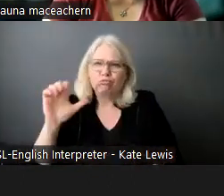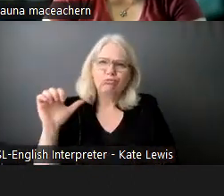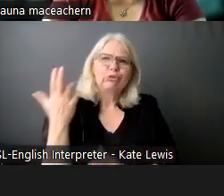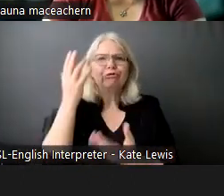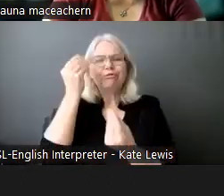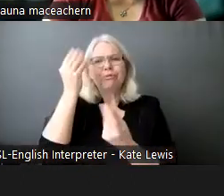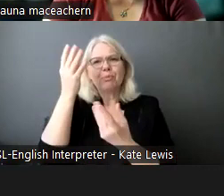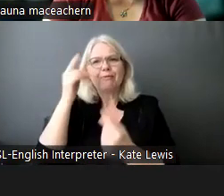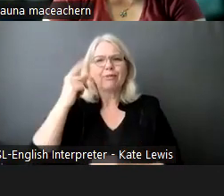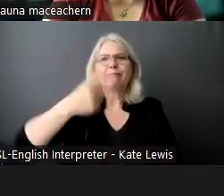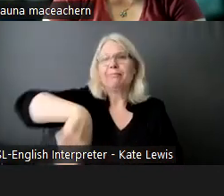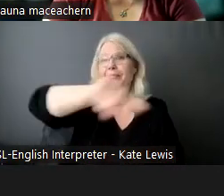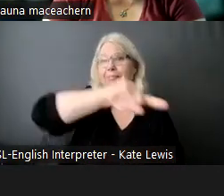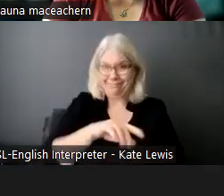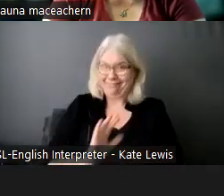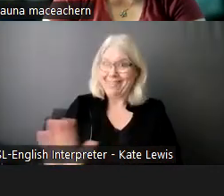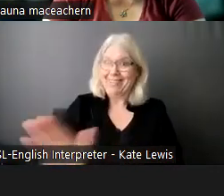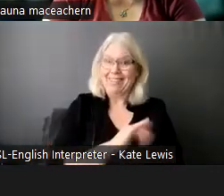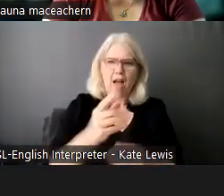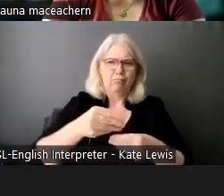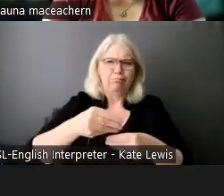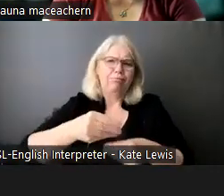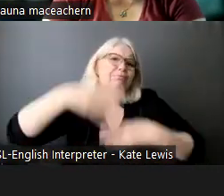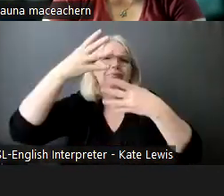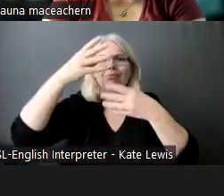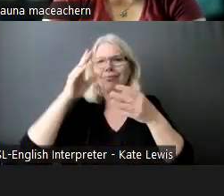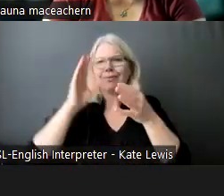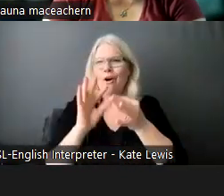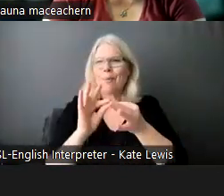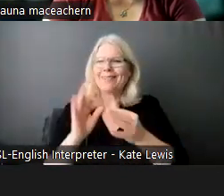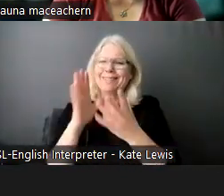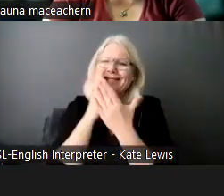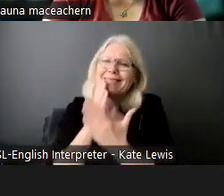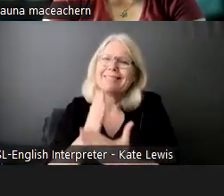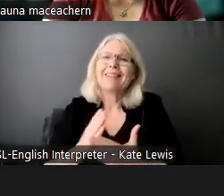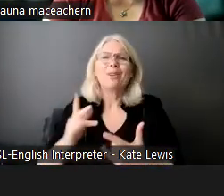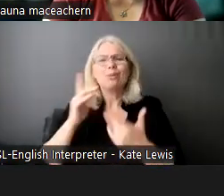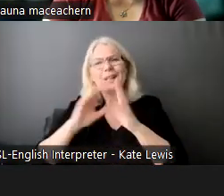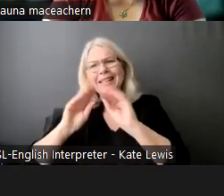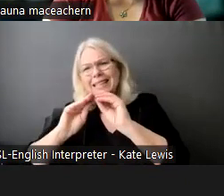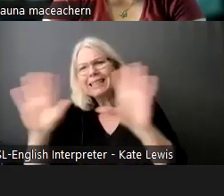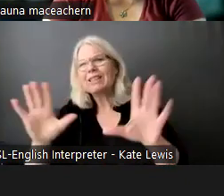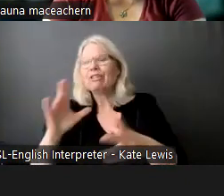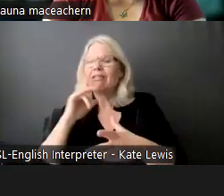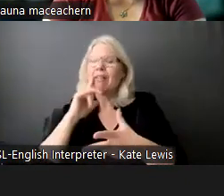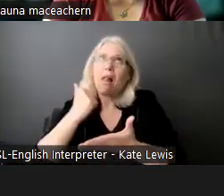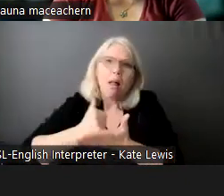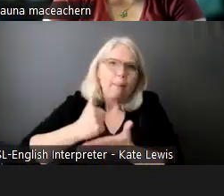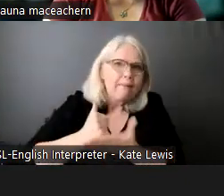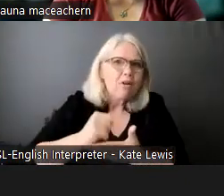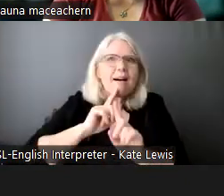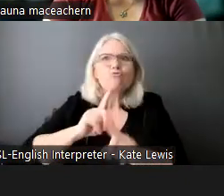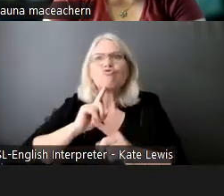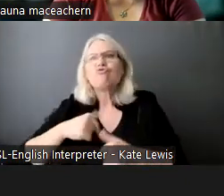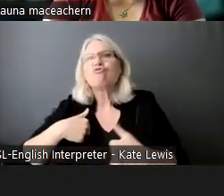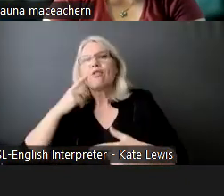The comments flooded in with huge amounts of thank you for clarity, for bringing this information that is so